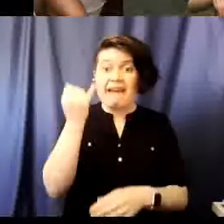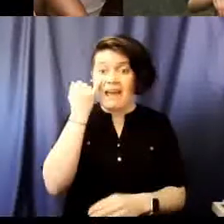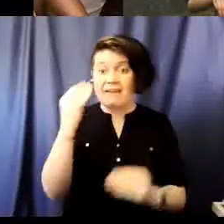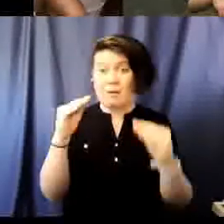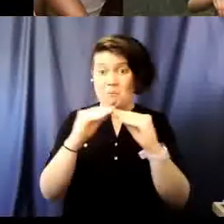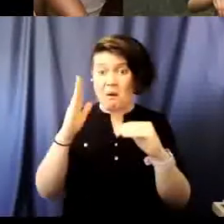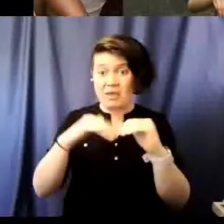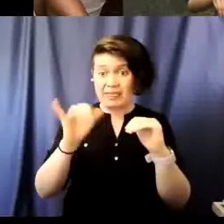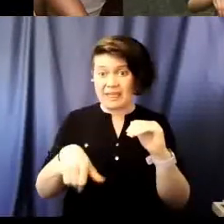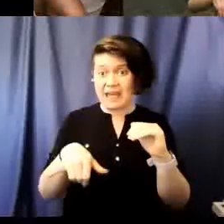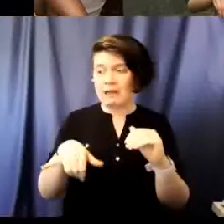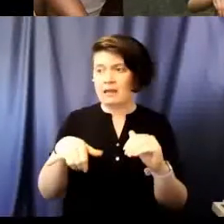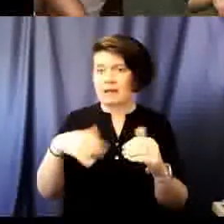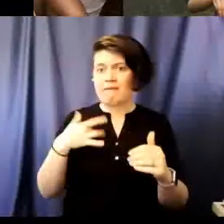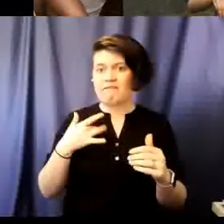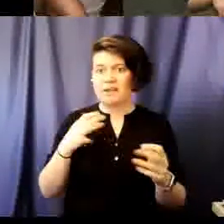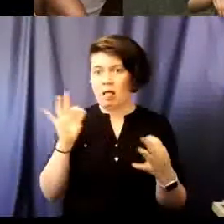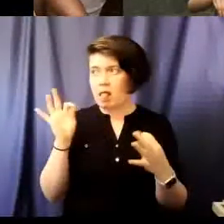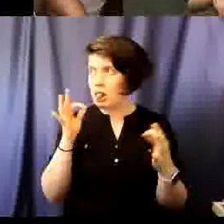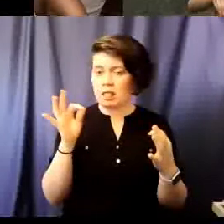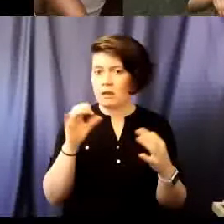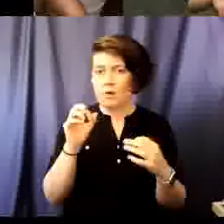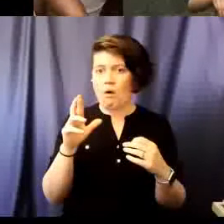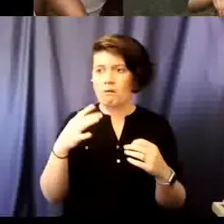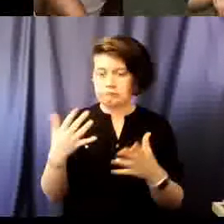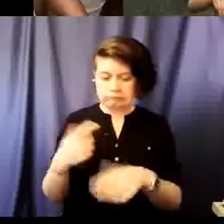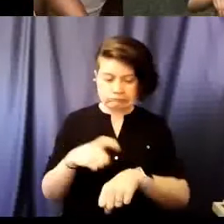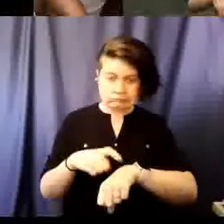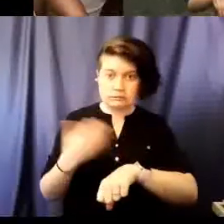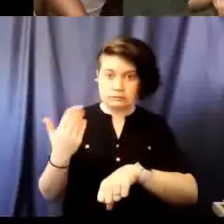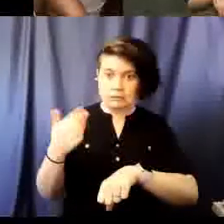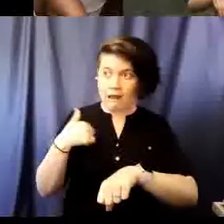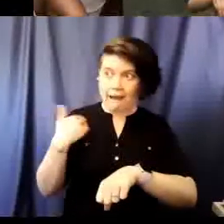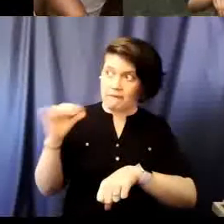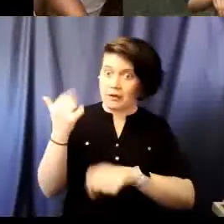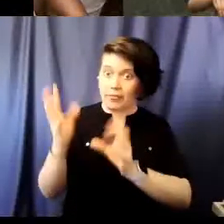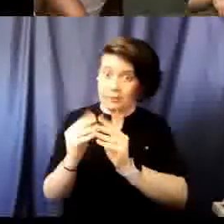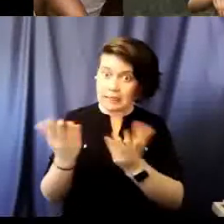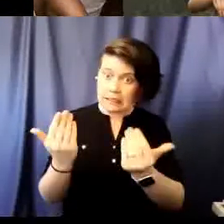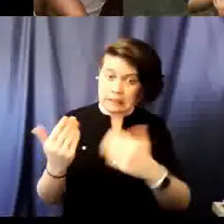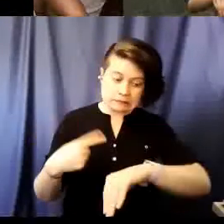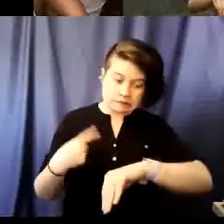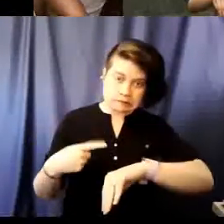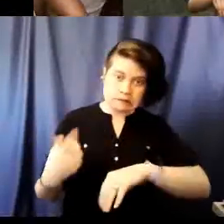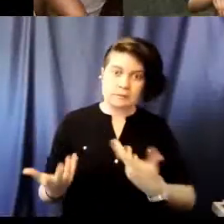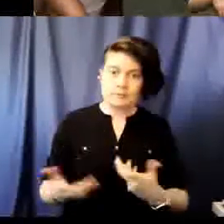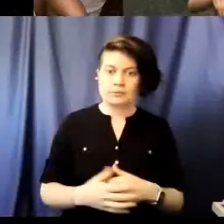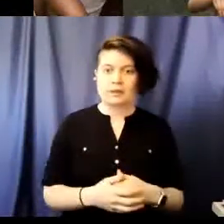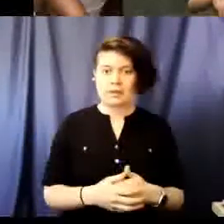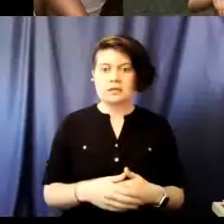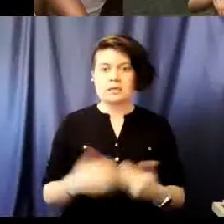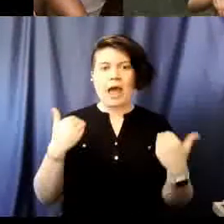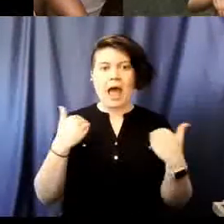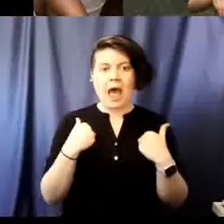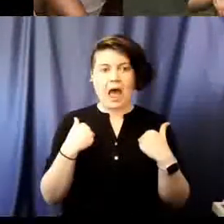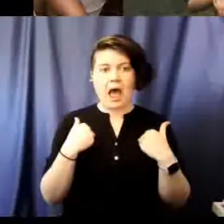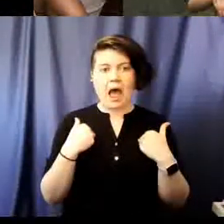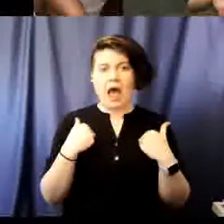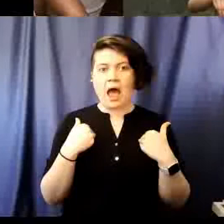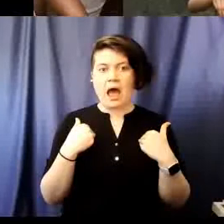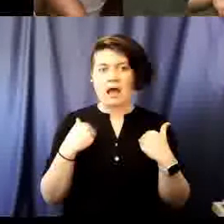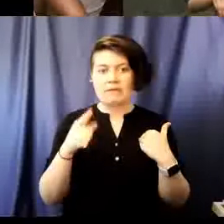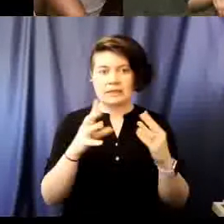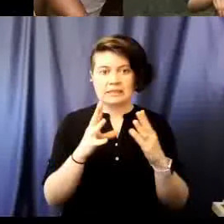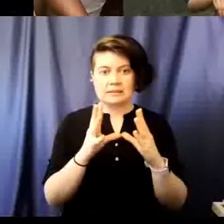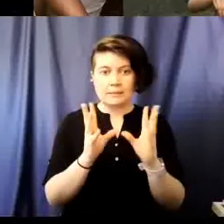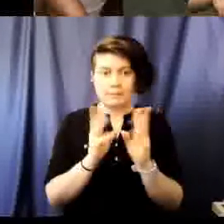other obligations to attend to. Having the same group time and date is also a part of being predictable and